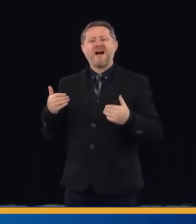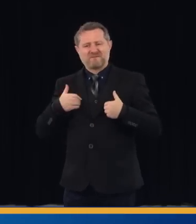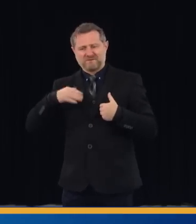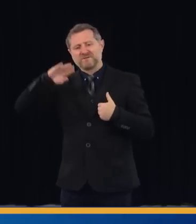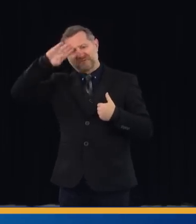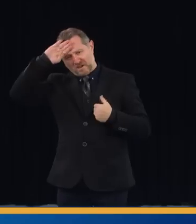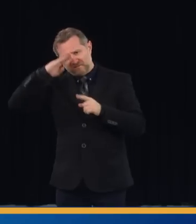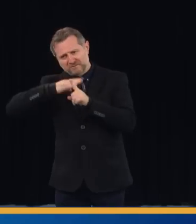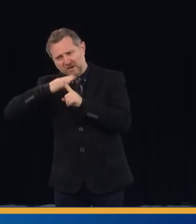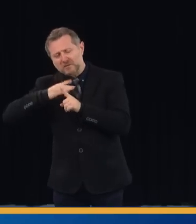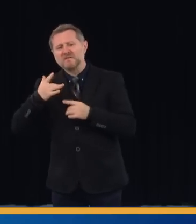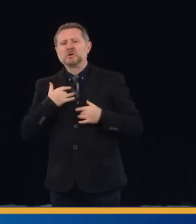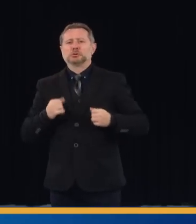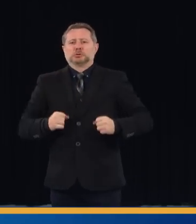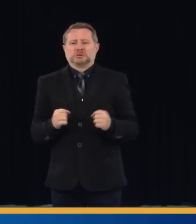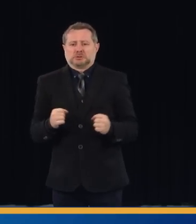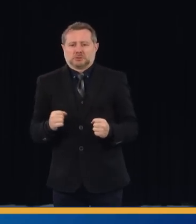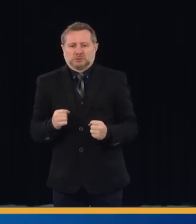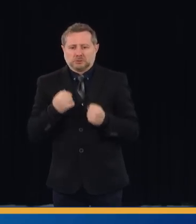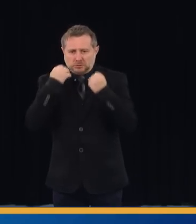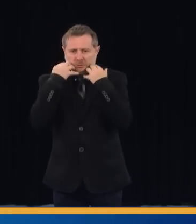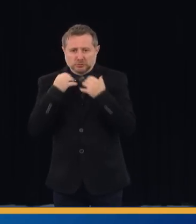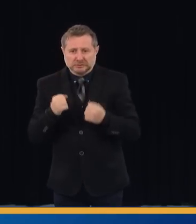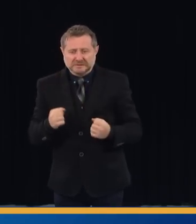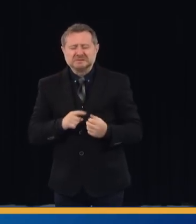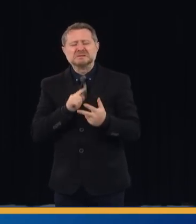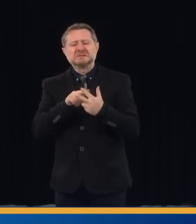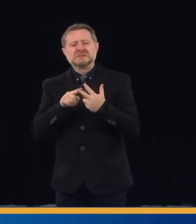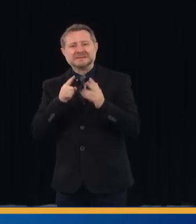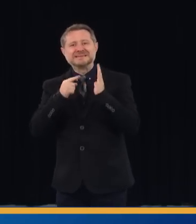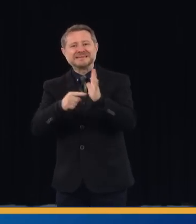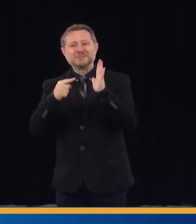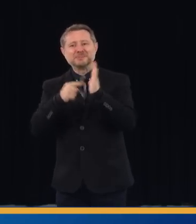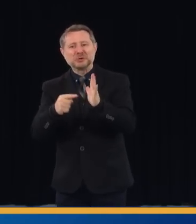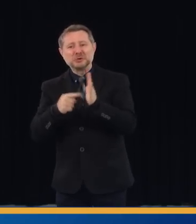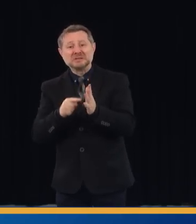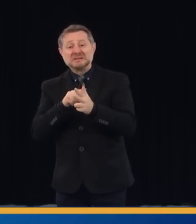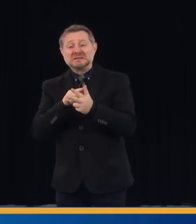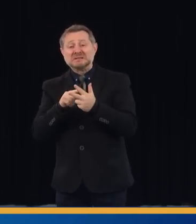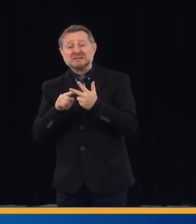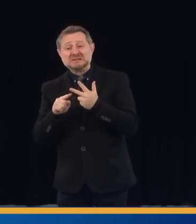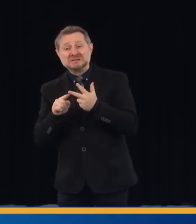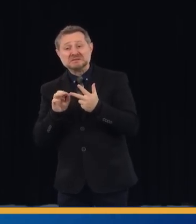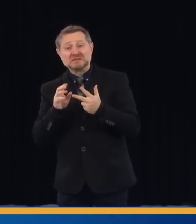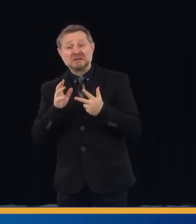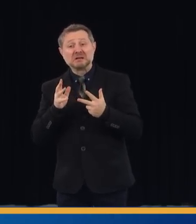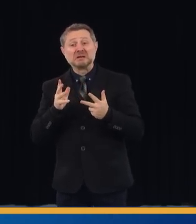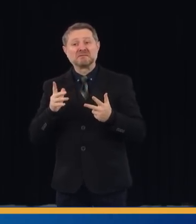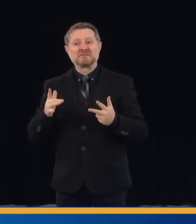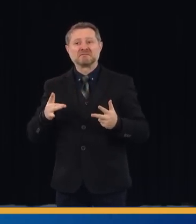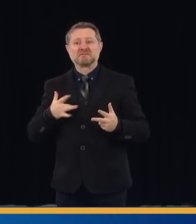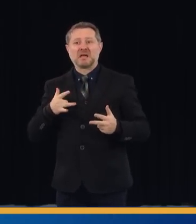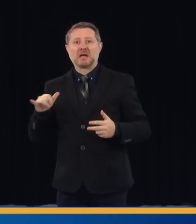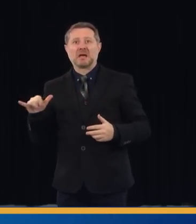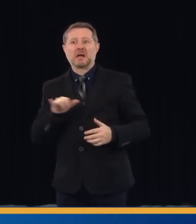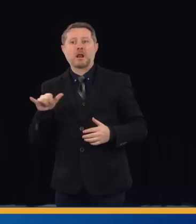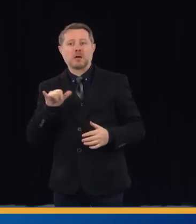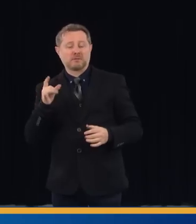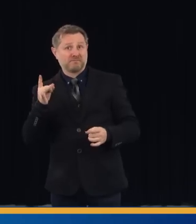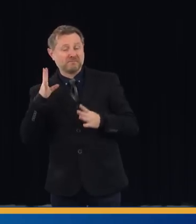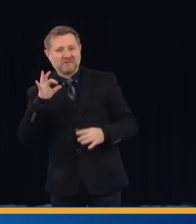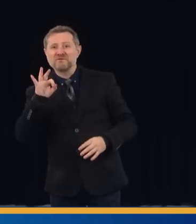chills, symptoms of basically a very bad flu.